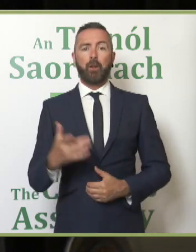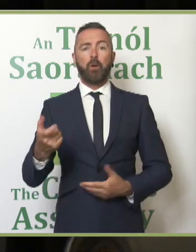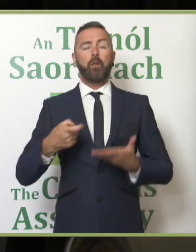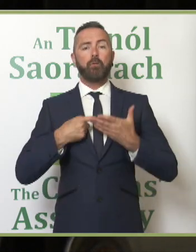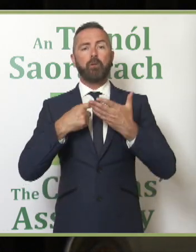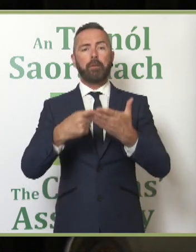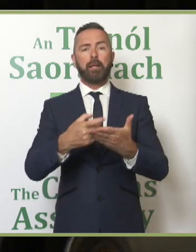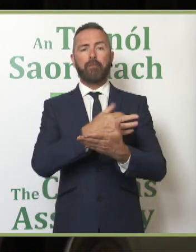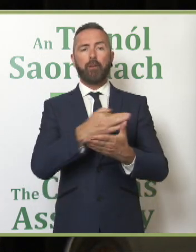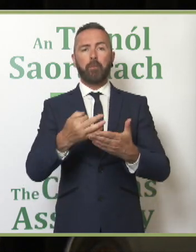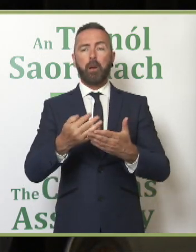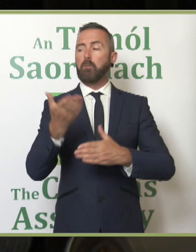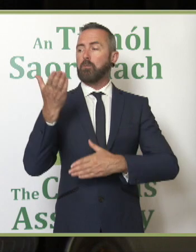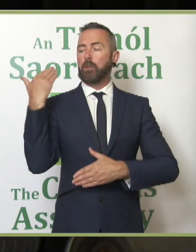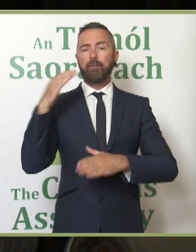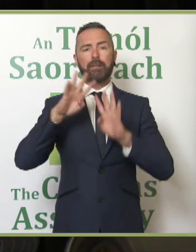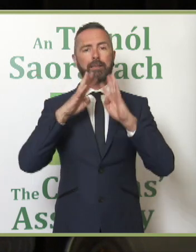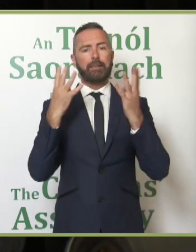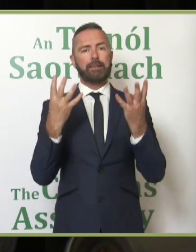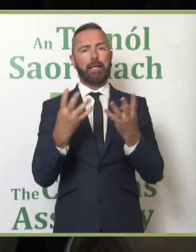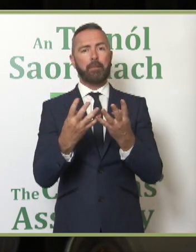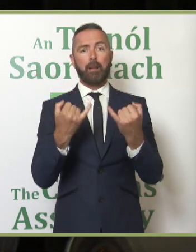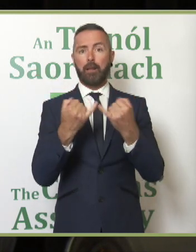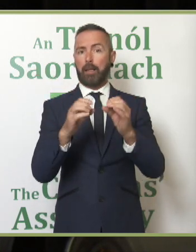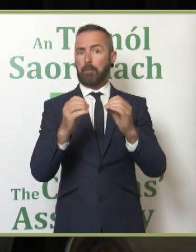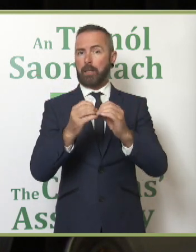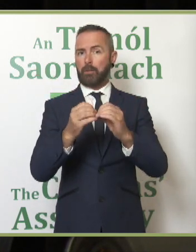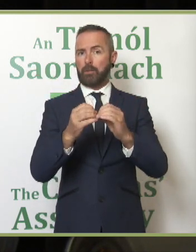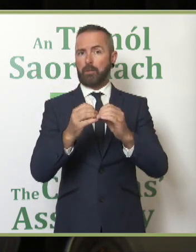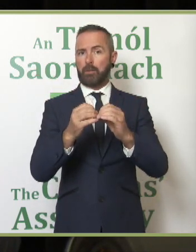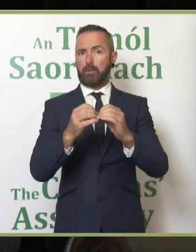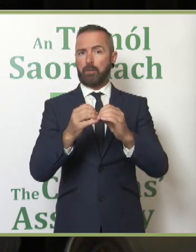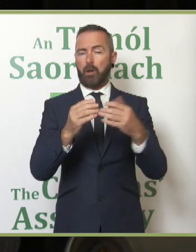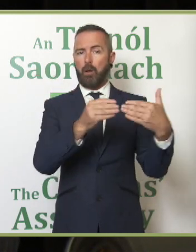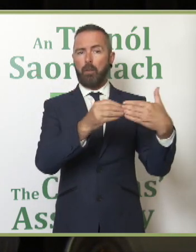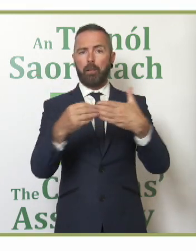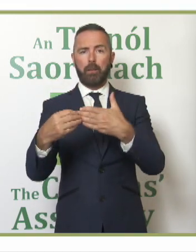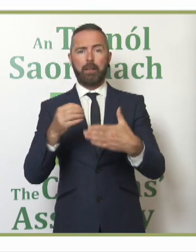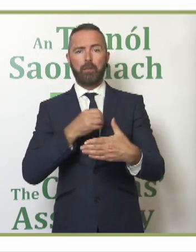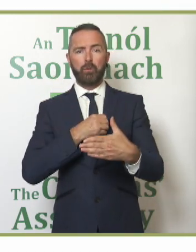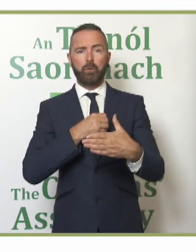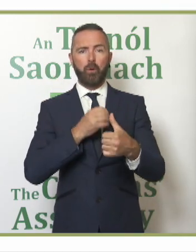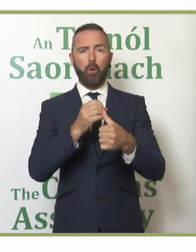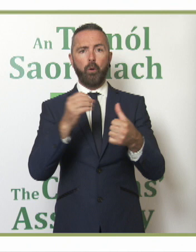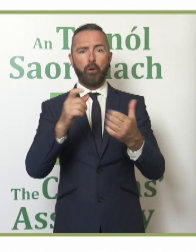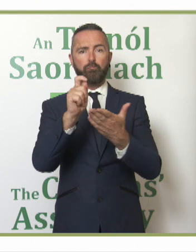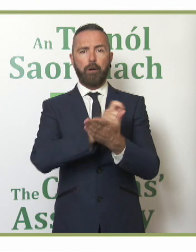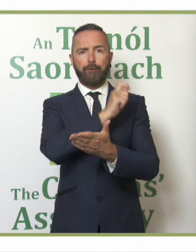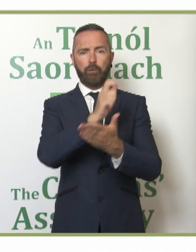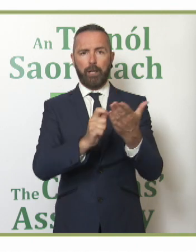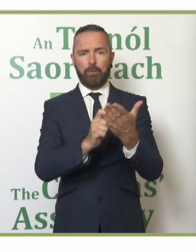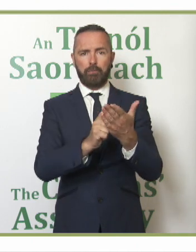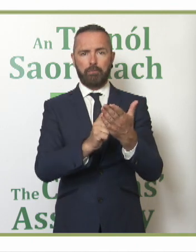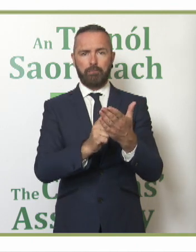recommendations from some previous citizens' assemblies, as has been mentioned, have led to referendums to change